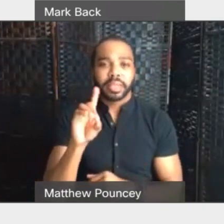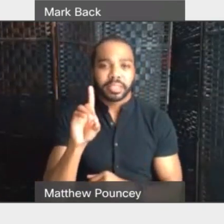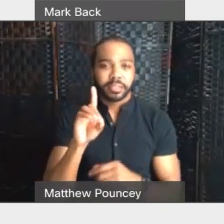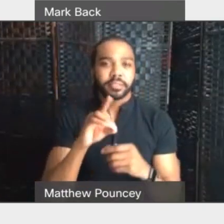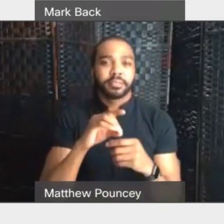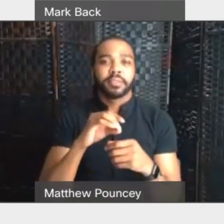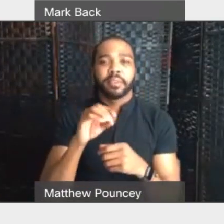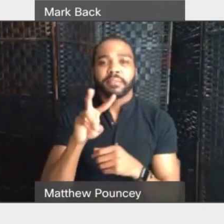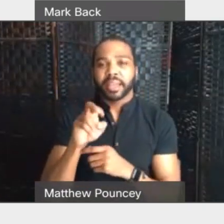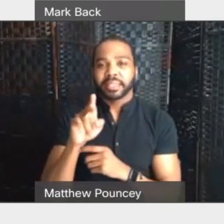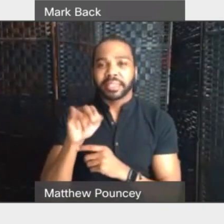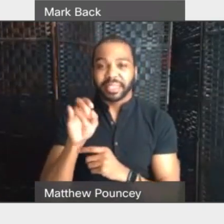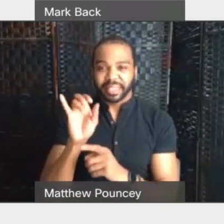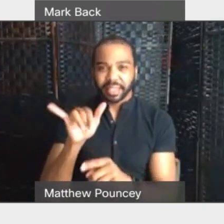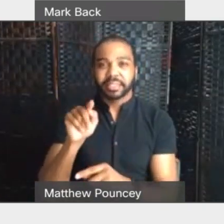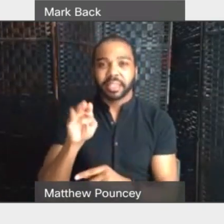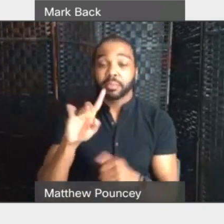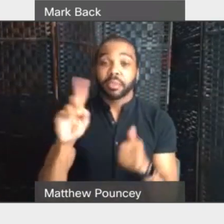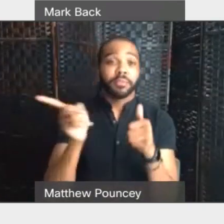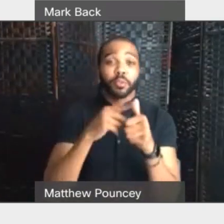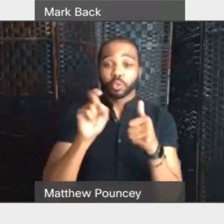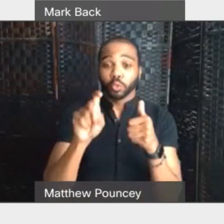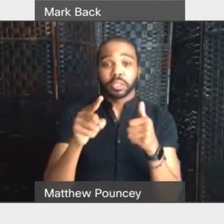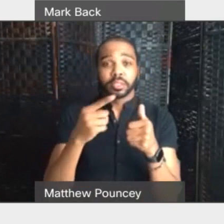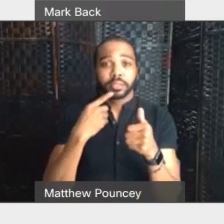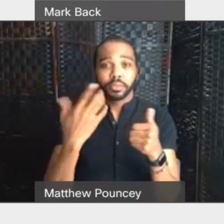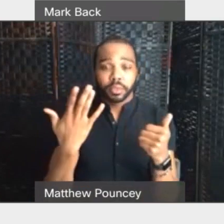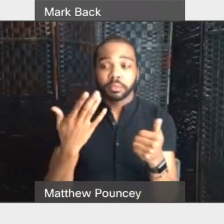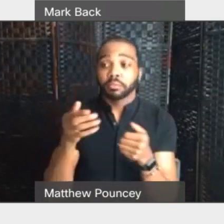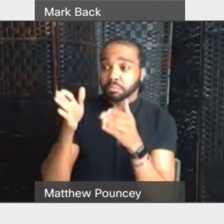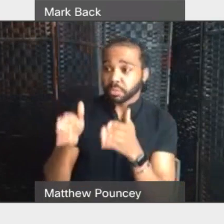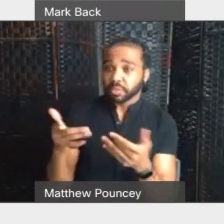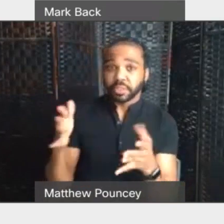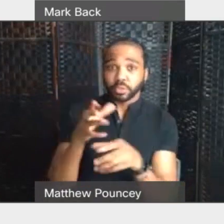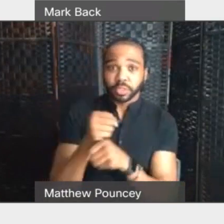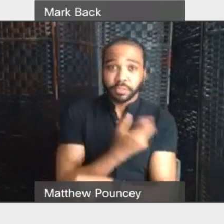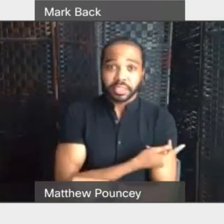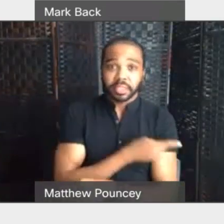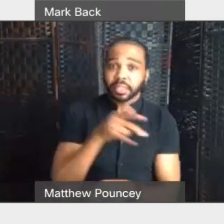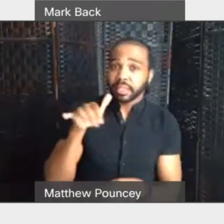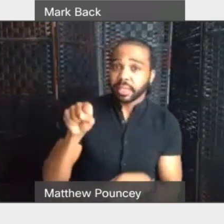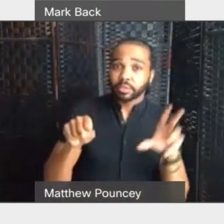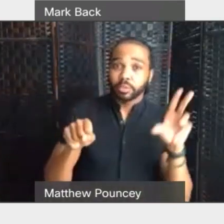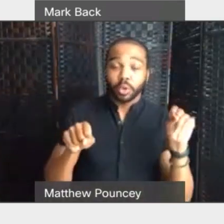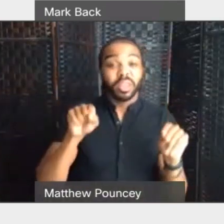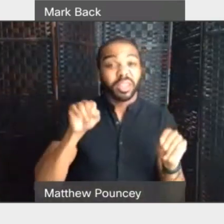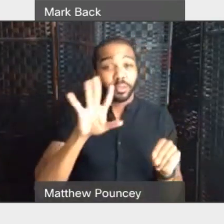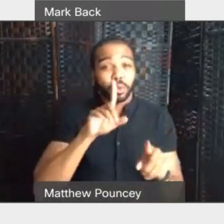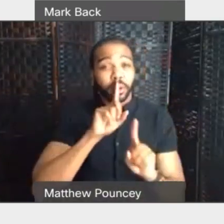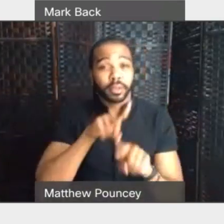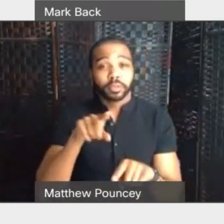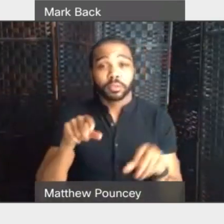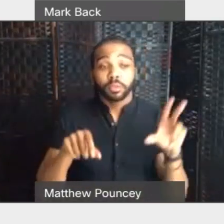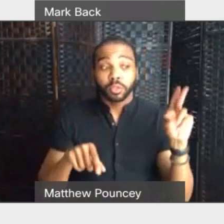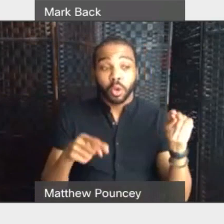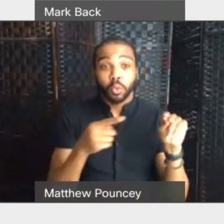tab, the first question is, has the person received the vaccine, yes or no? If it's no, it then